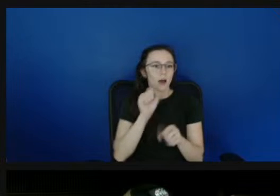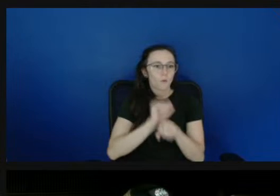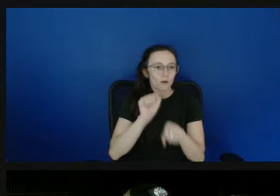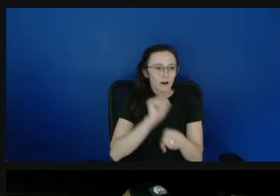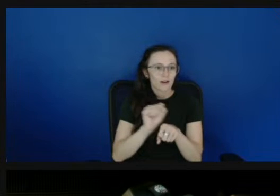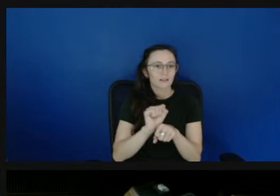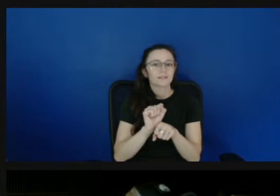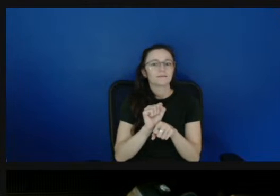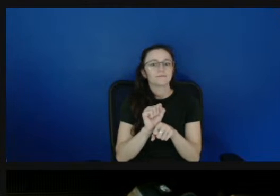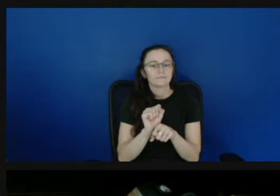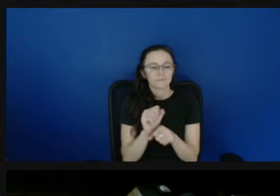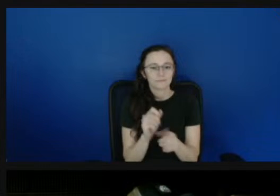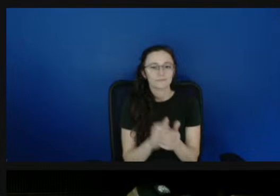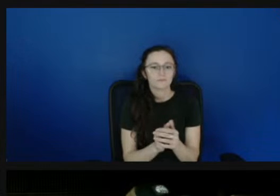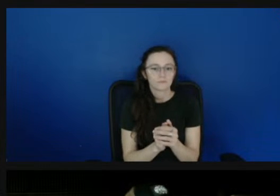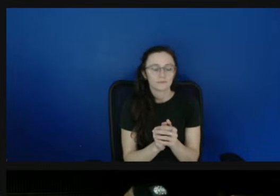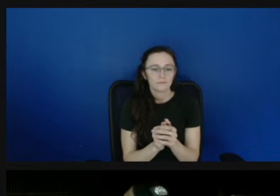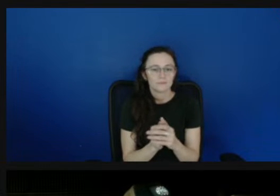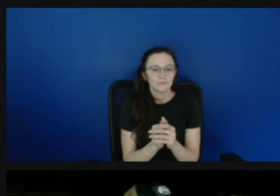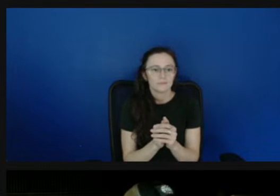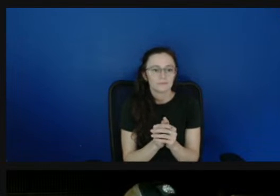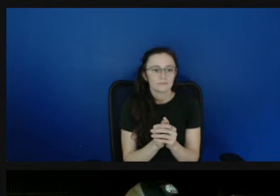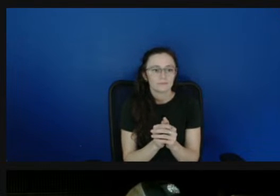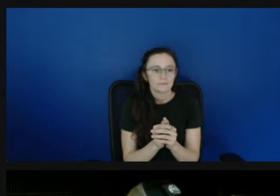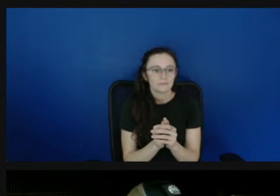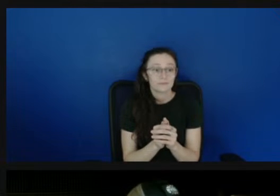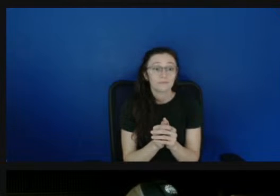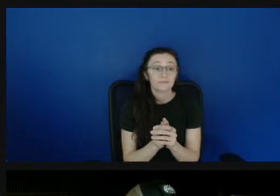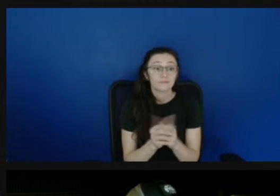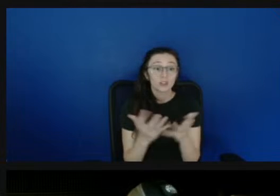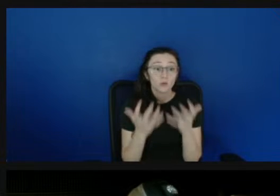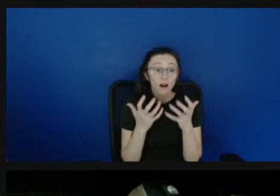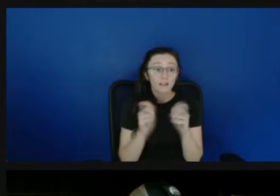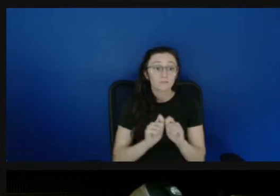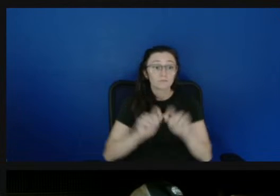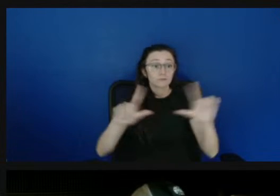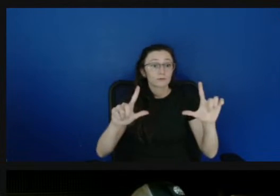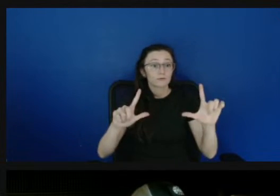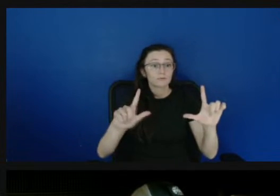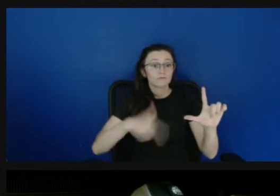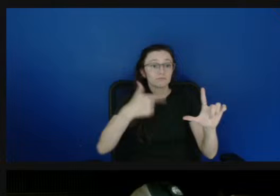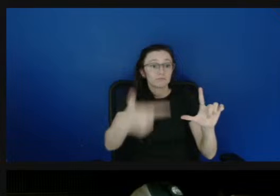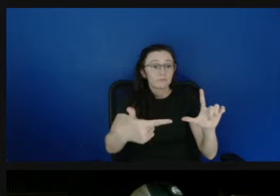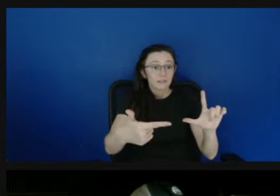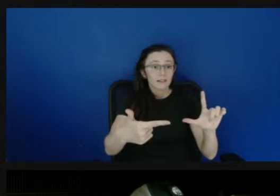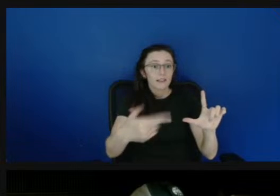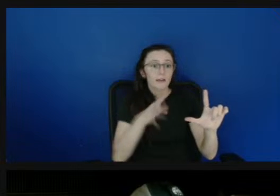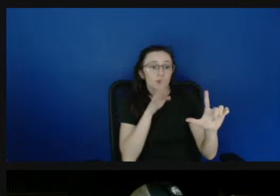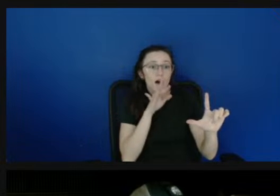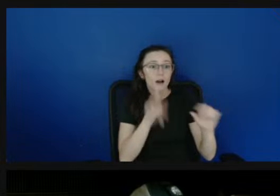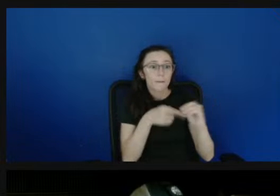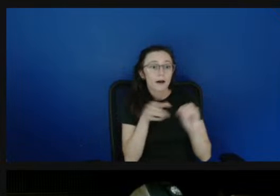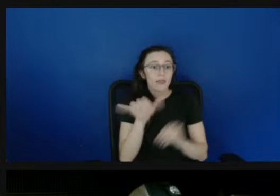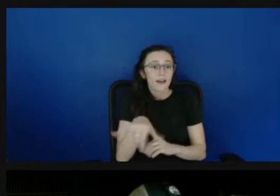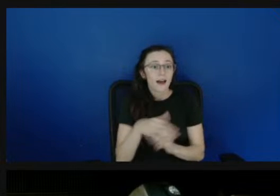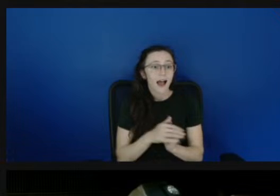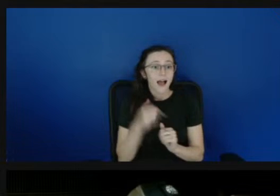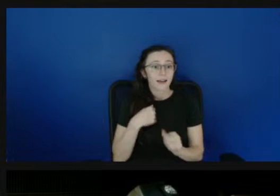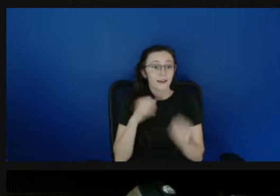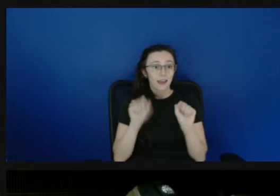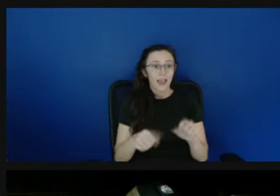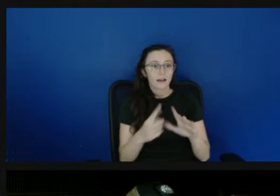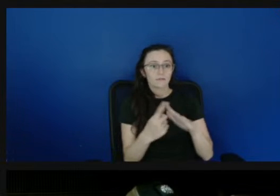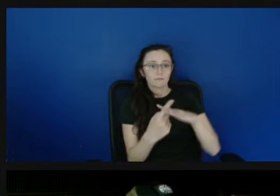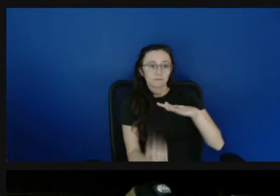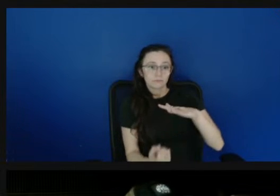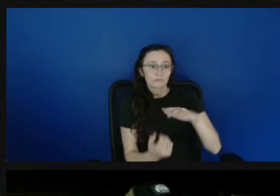And we'll just kind of. Why don't we bring him on and let him talk about this, huh? Since he put in all this work, I can step out. Well, yeah.